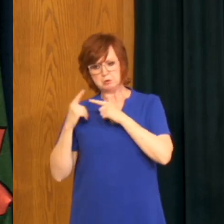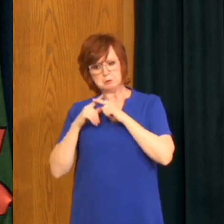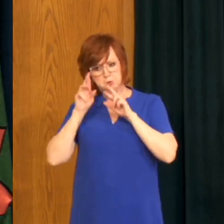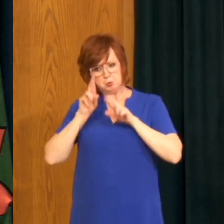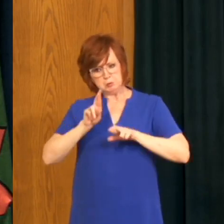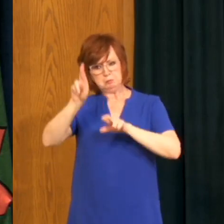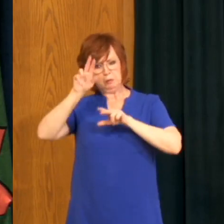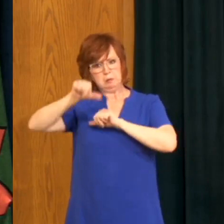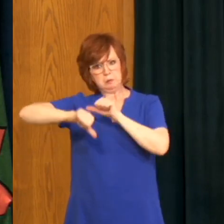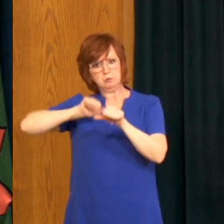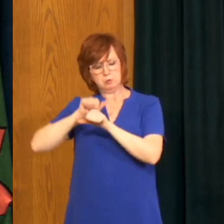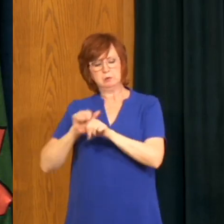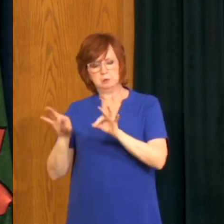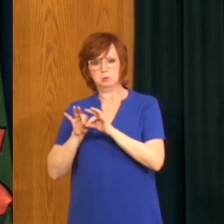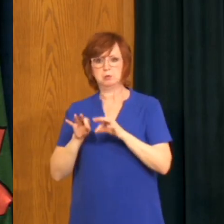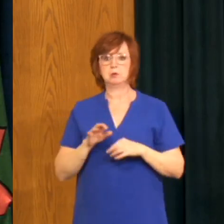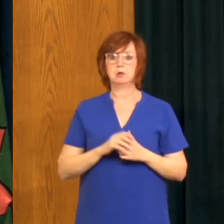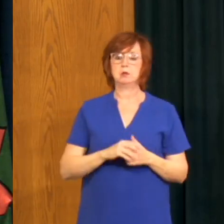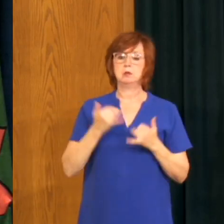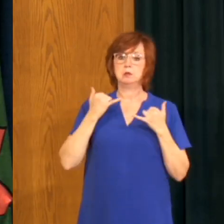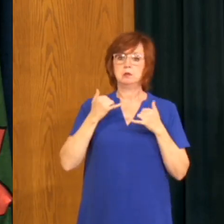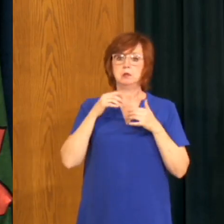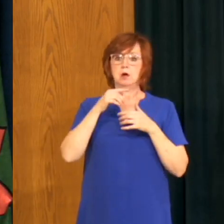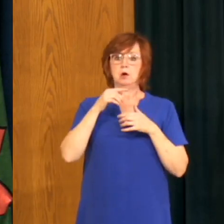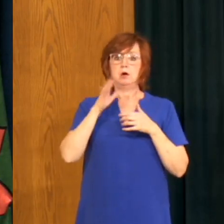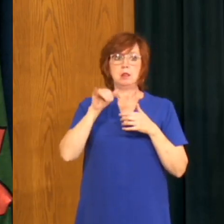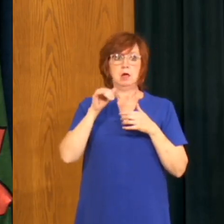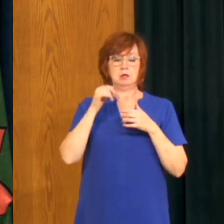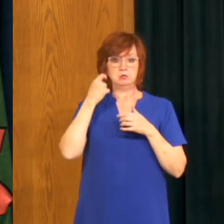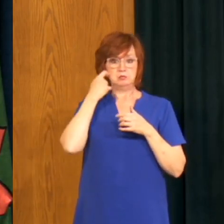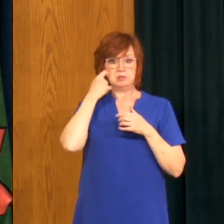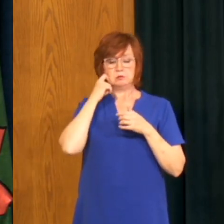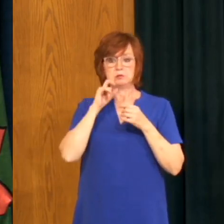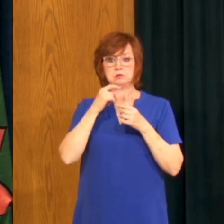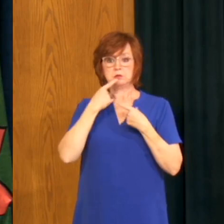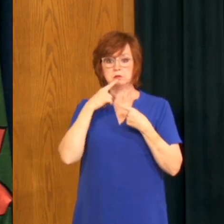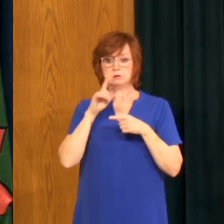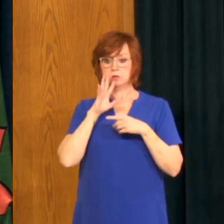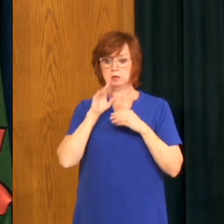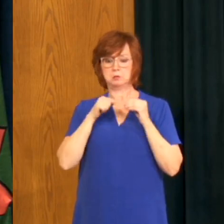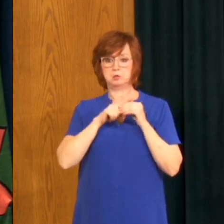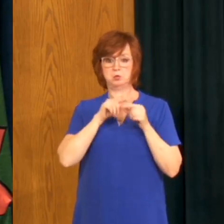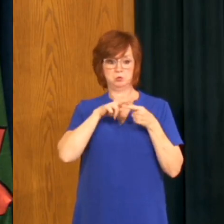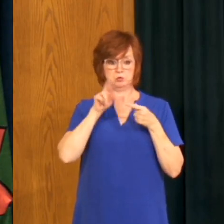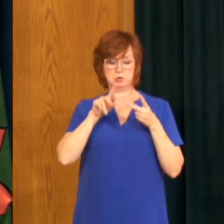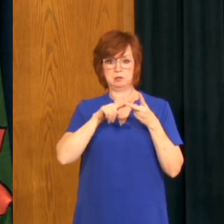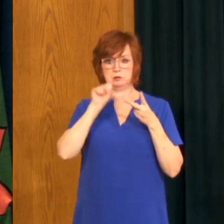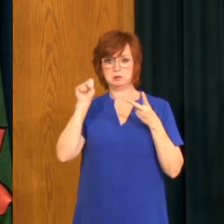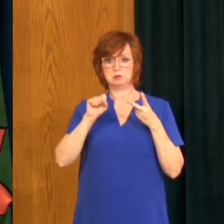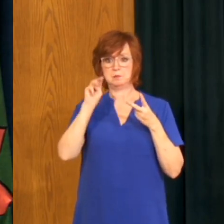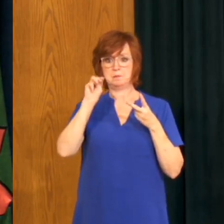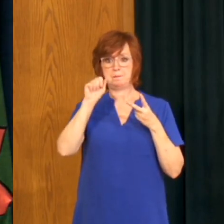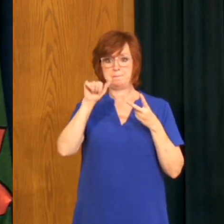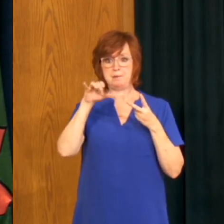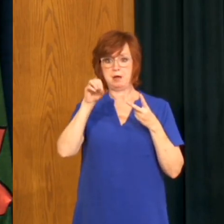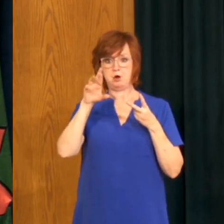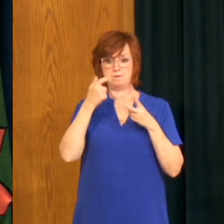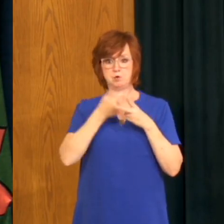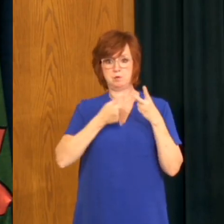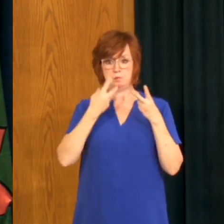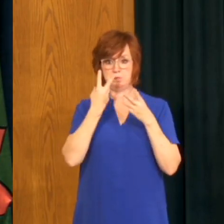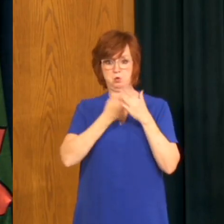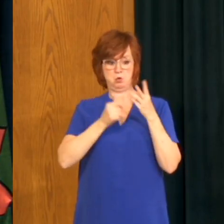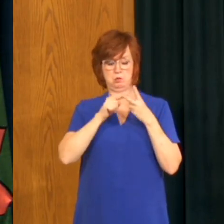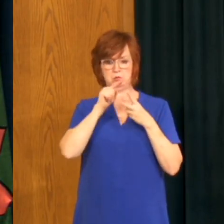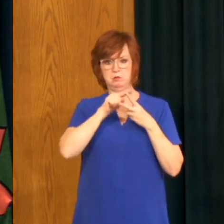It is news to me that the municipal police forces and the mayors are having that discussion, but we're open to to